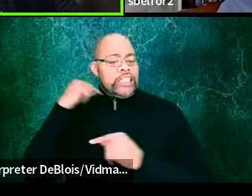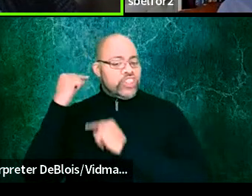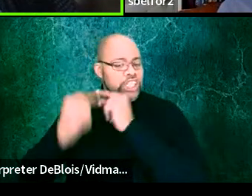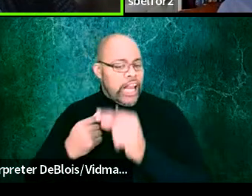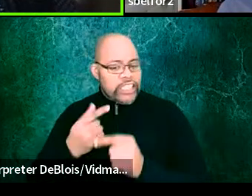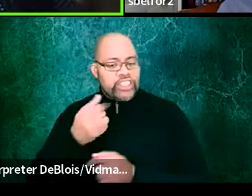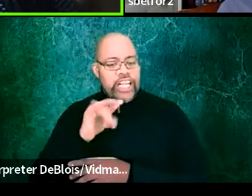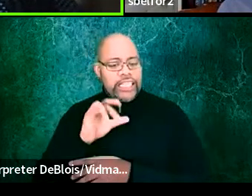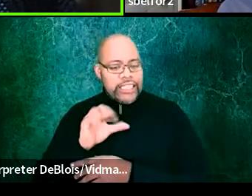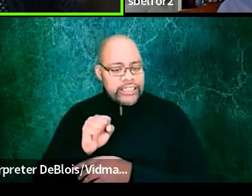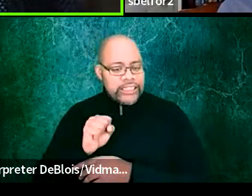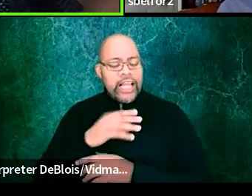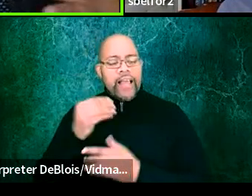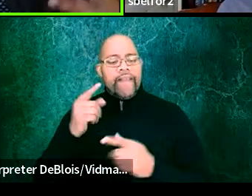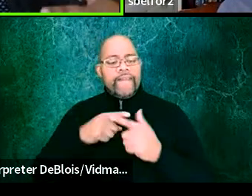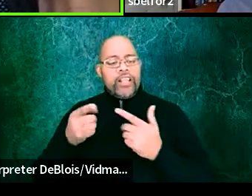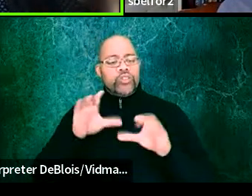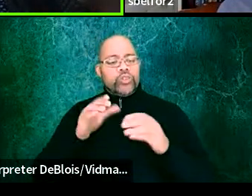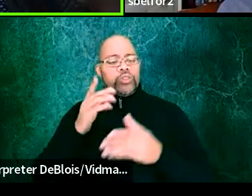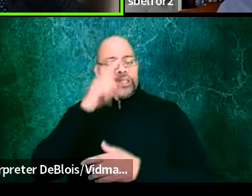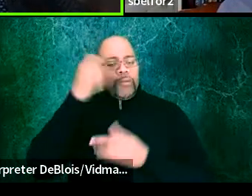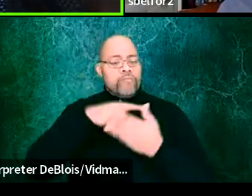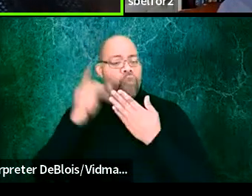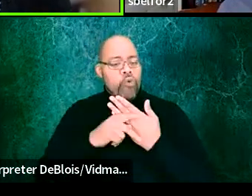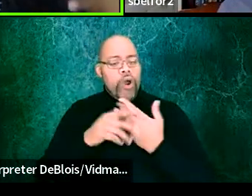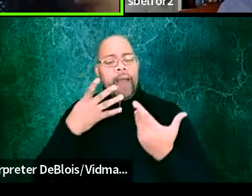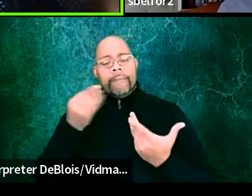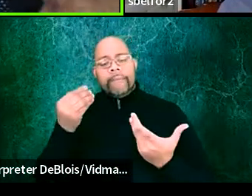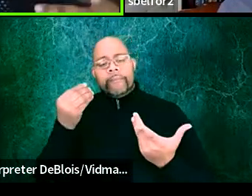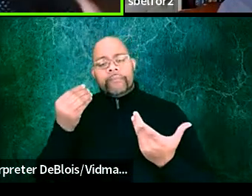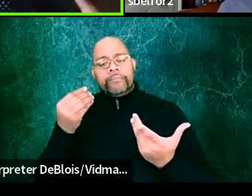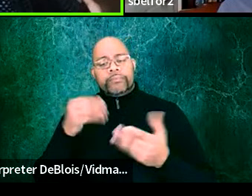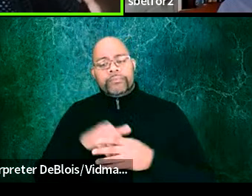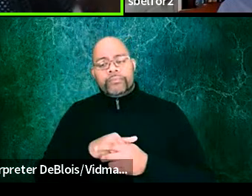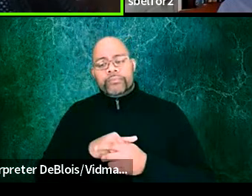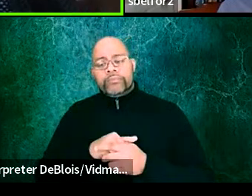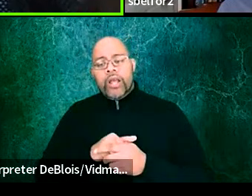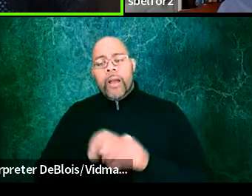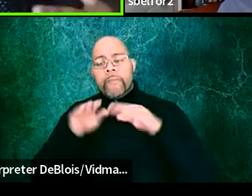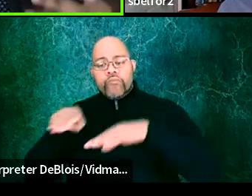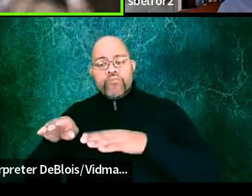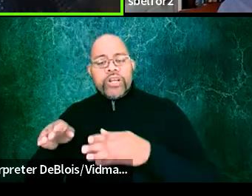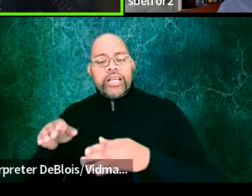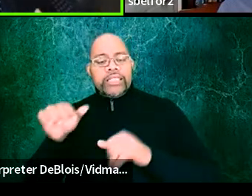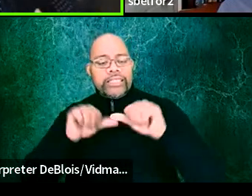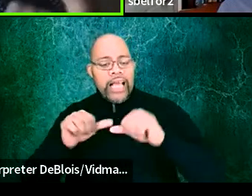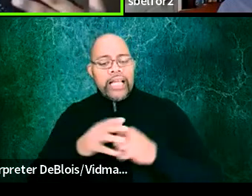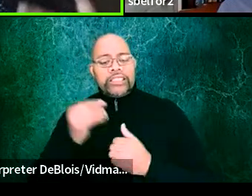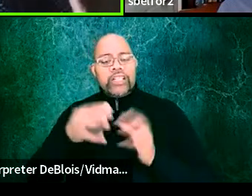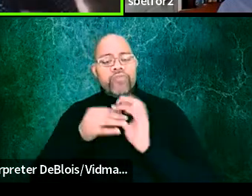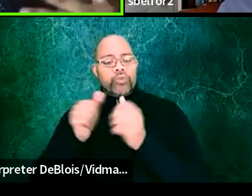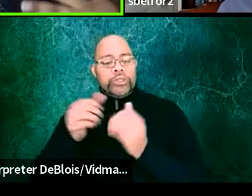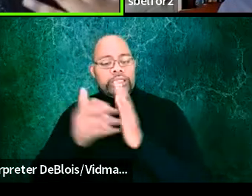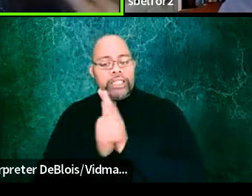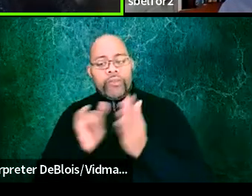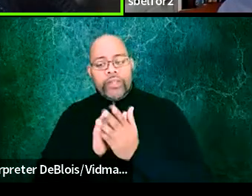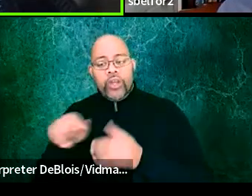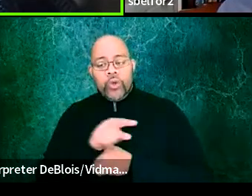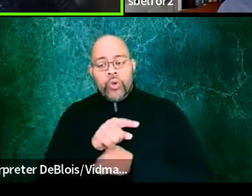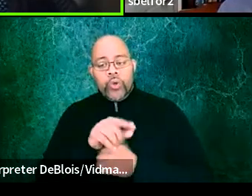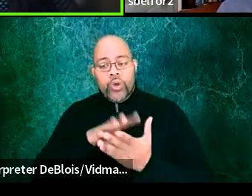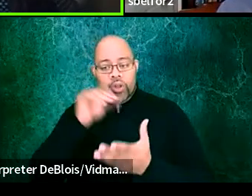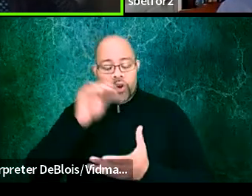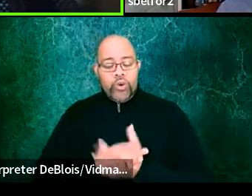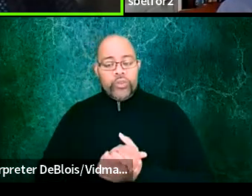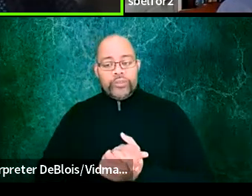something, and then they go and do a summer program in like marine science and then relate it to the skills that you've learned in